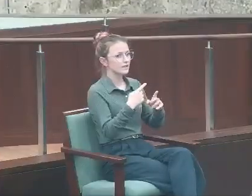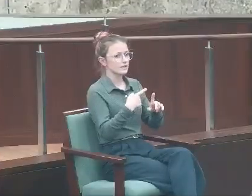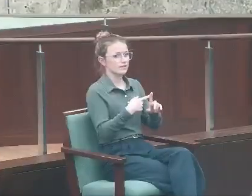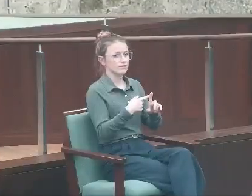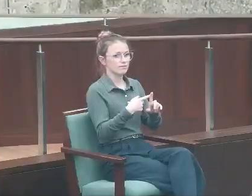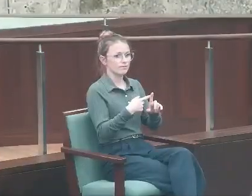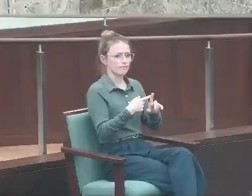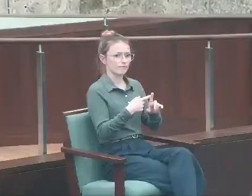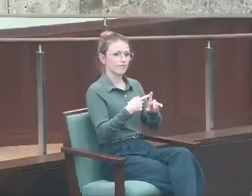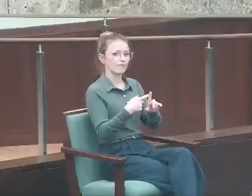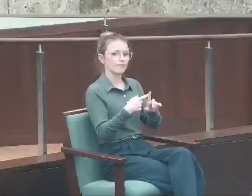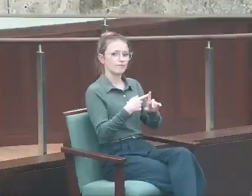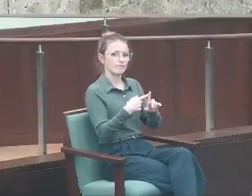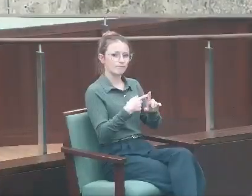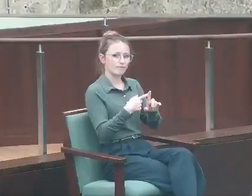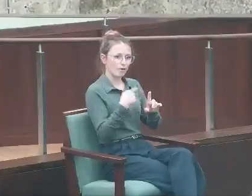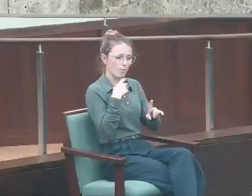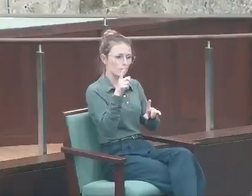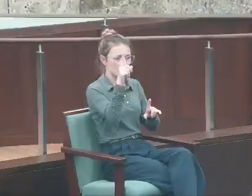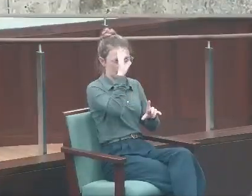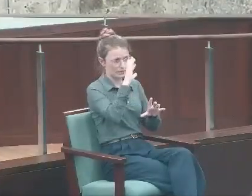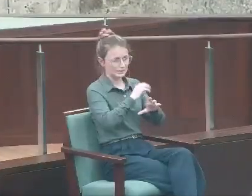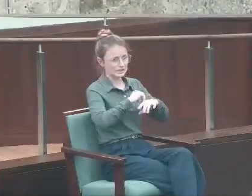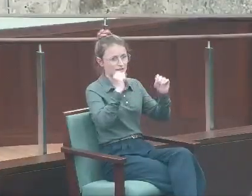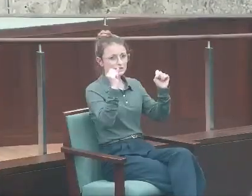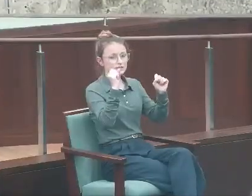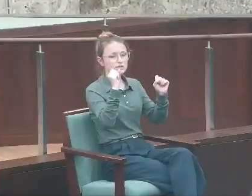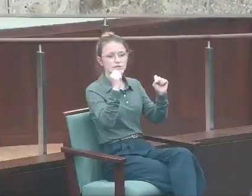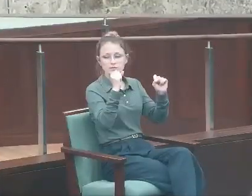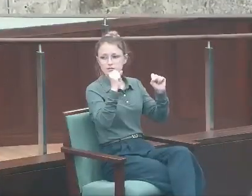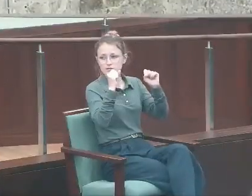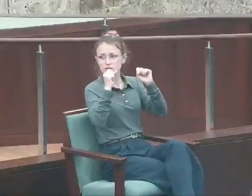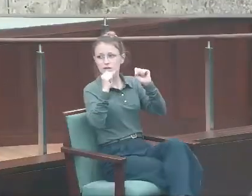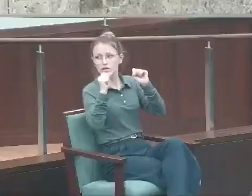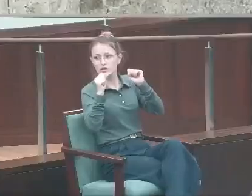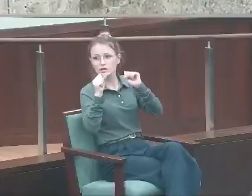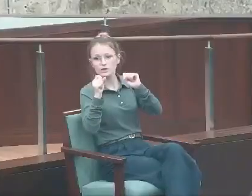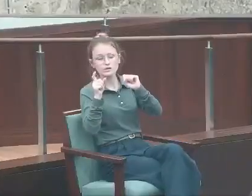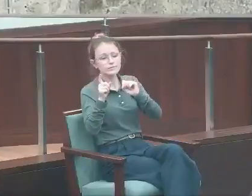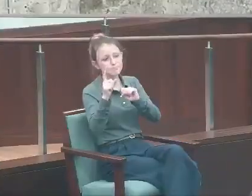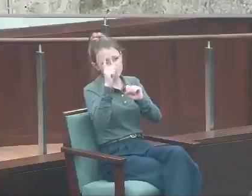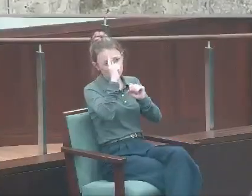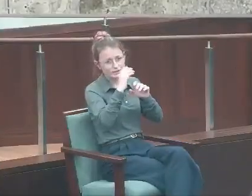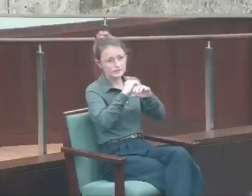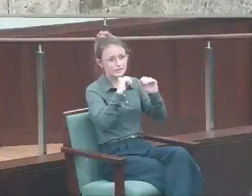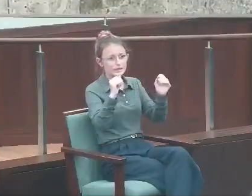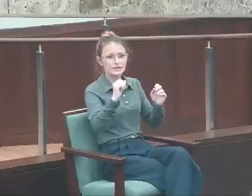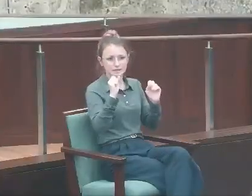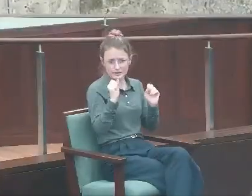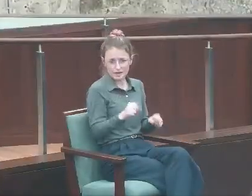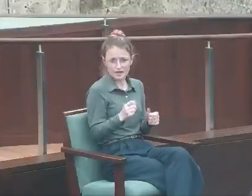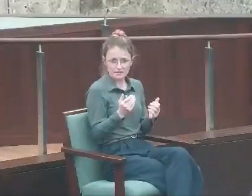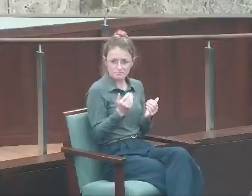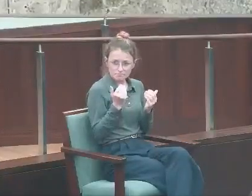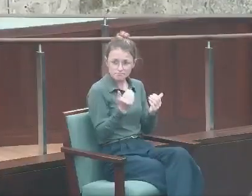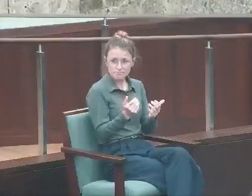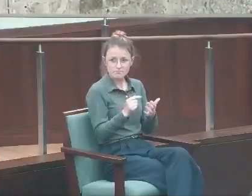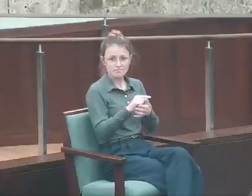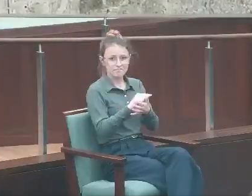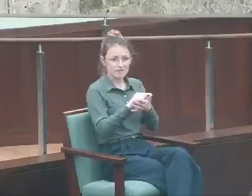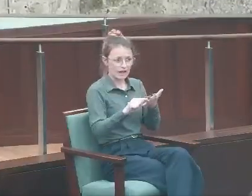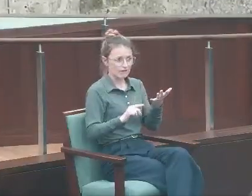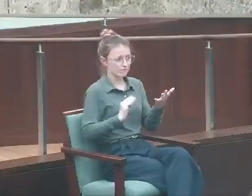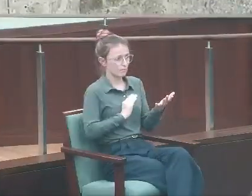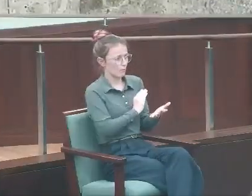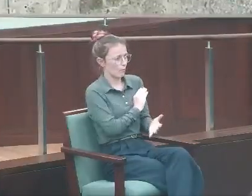and discretion of the president, Mr. Budoff. The president is entitled to up to 5 board